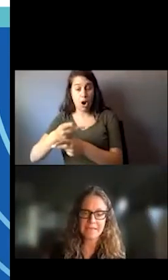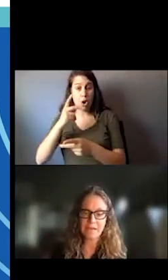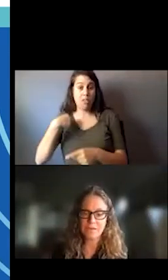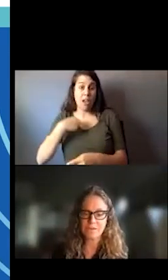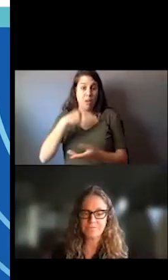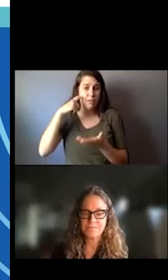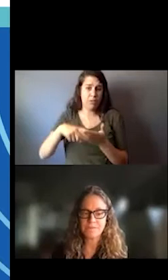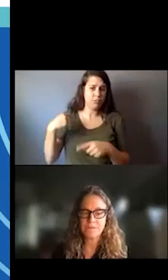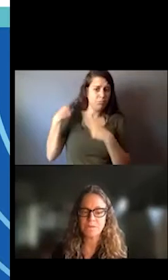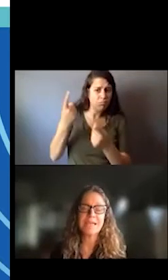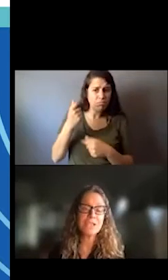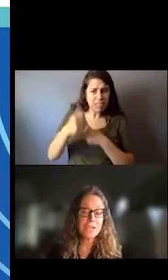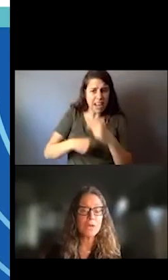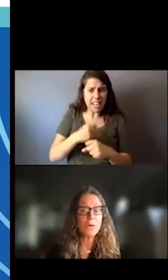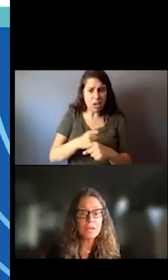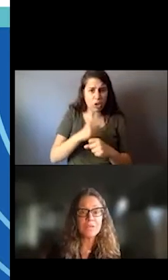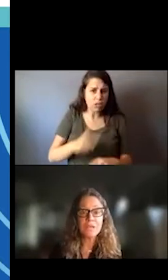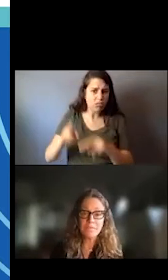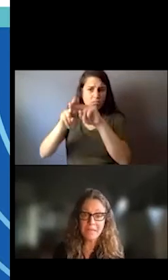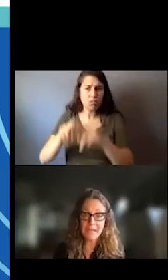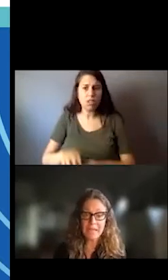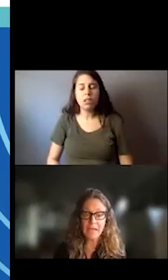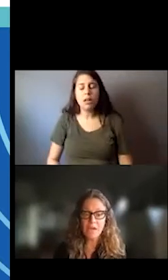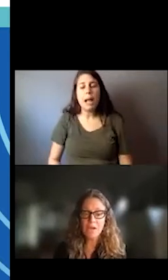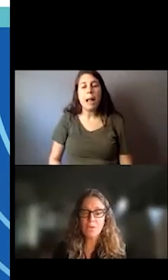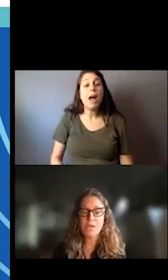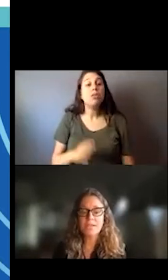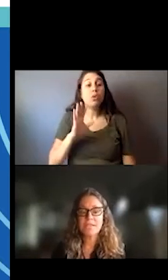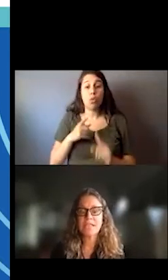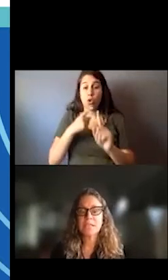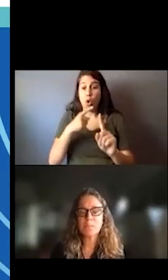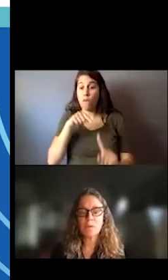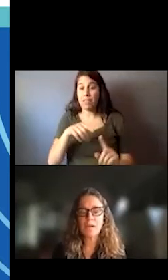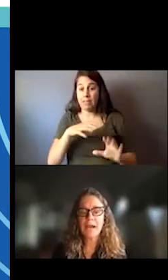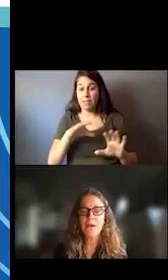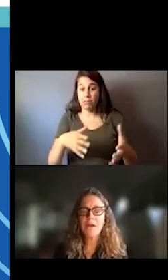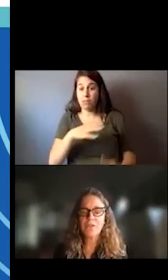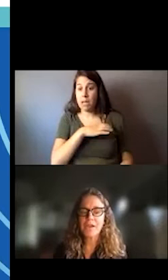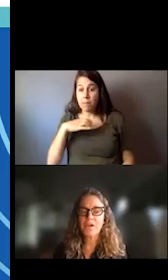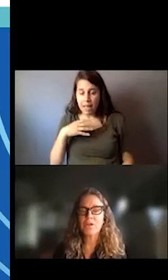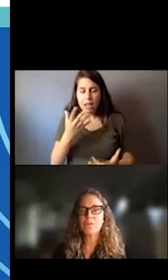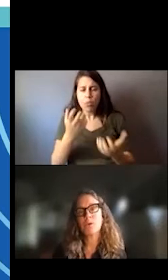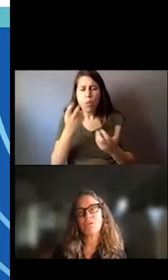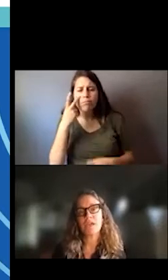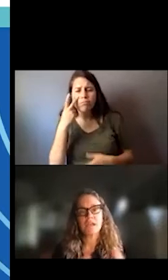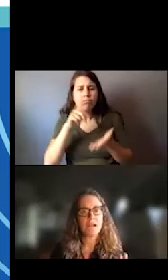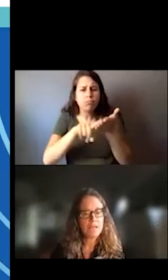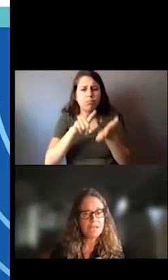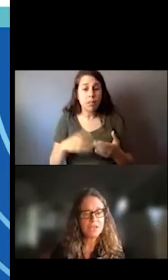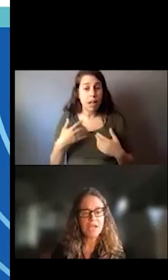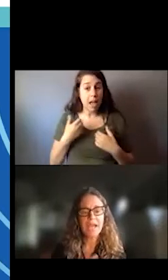in the last decade or so. So essentially the goal of the committee was to explore how healthcare could